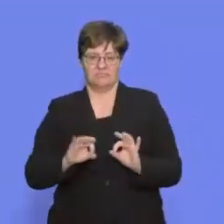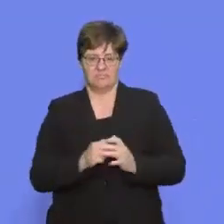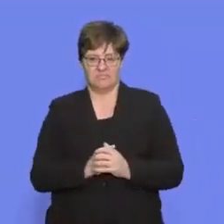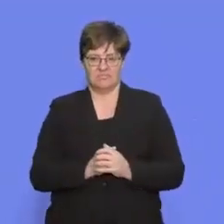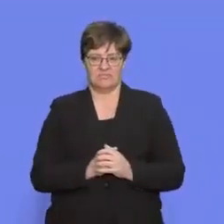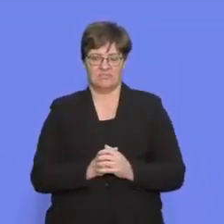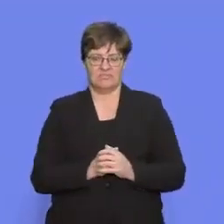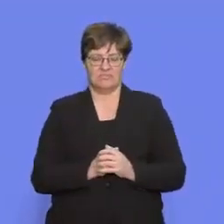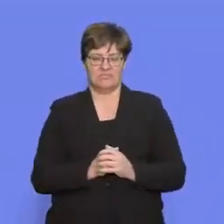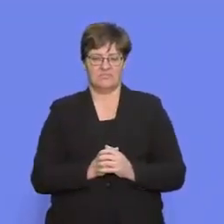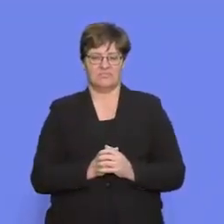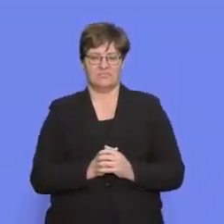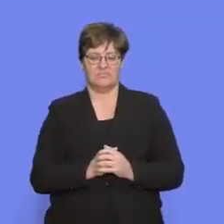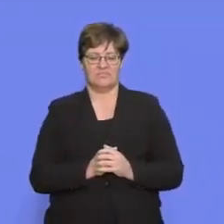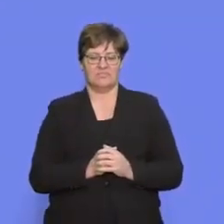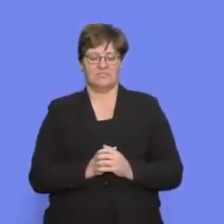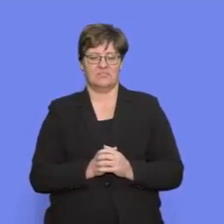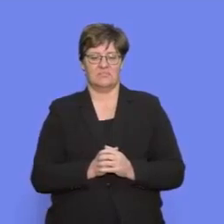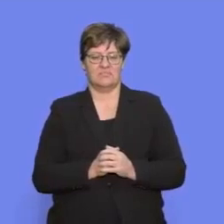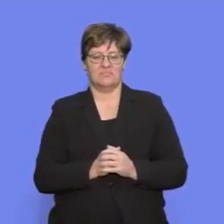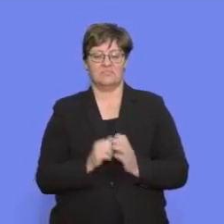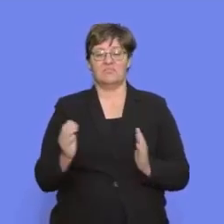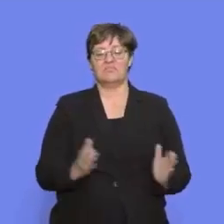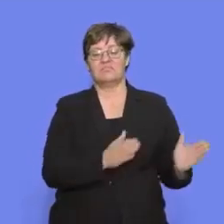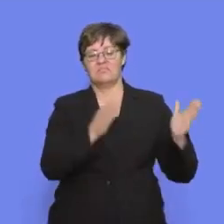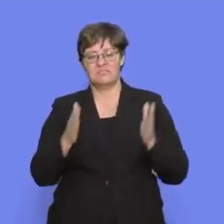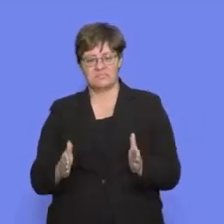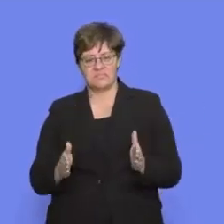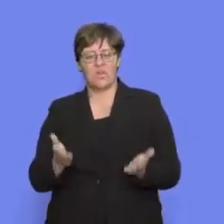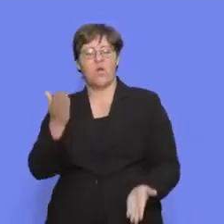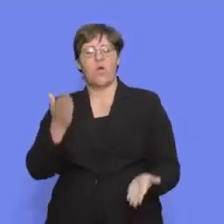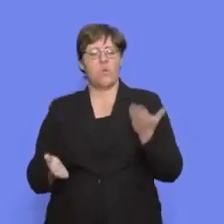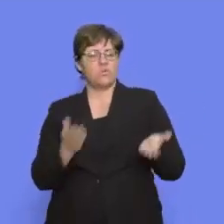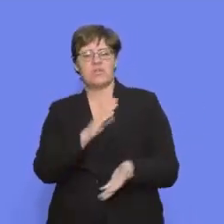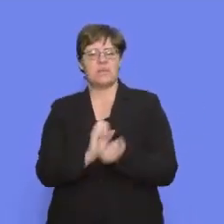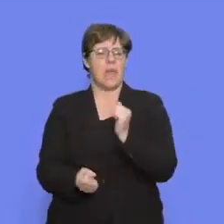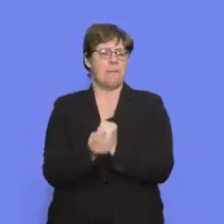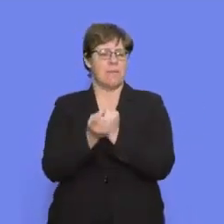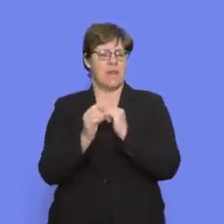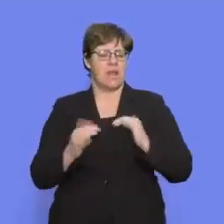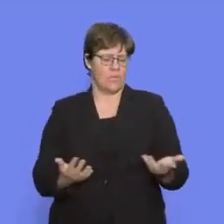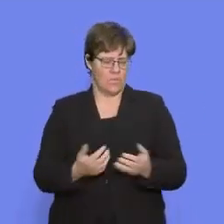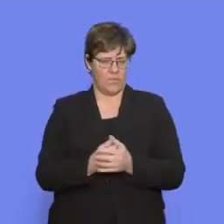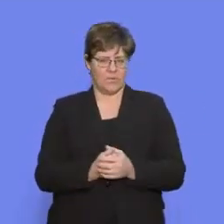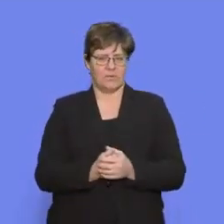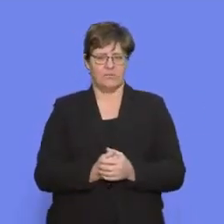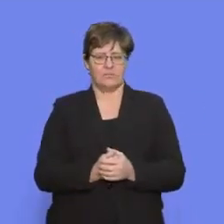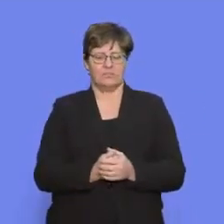Then let's look at how homeostasis is taking place. We have step 1